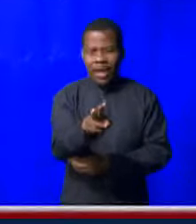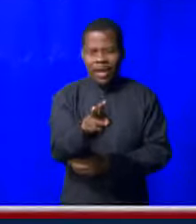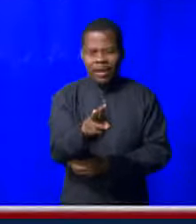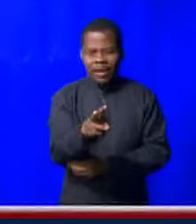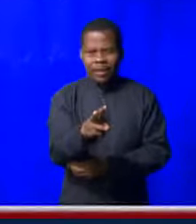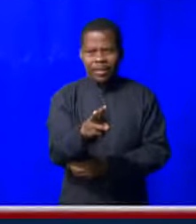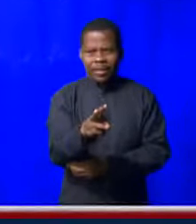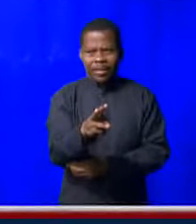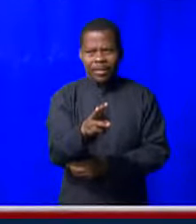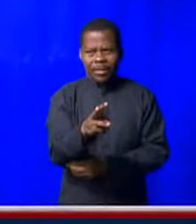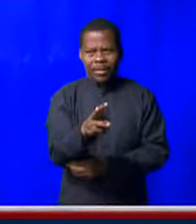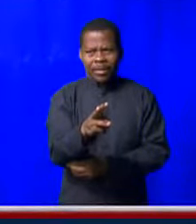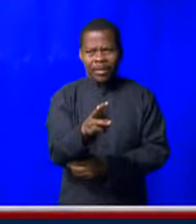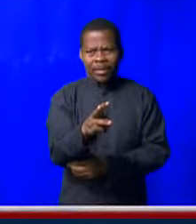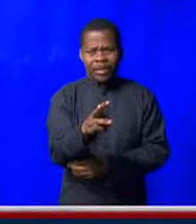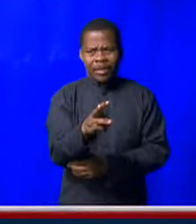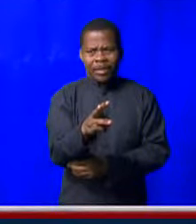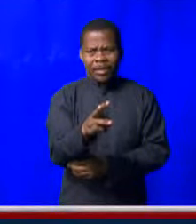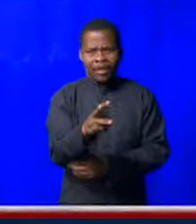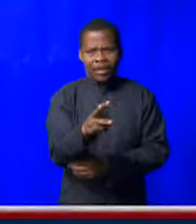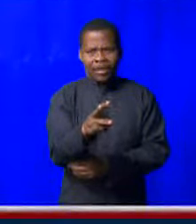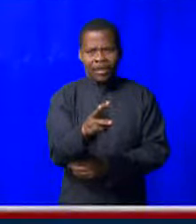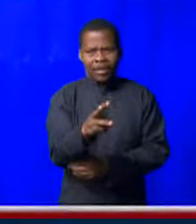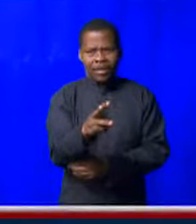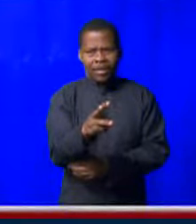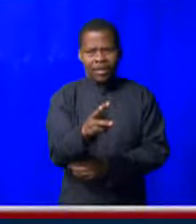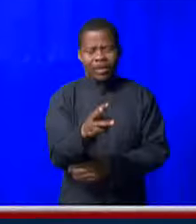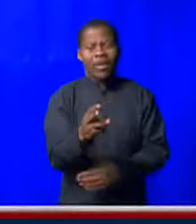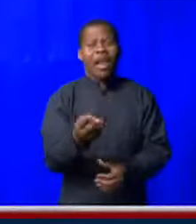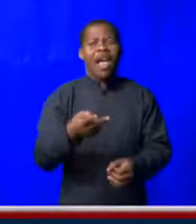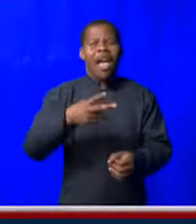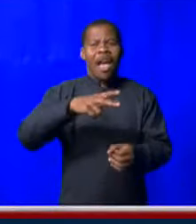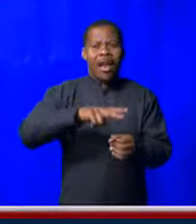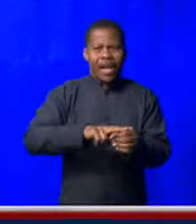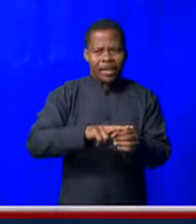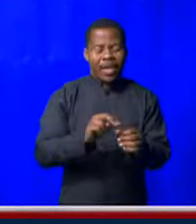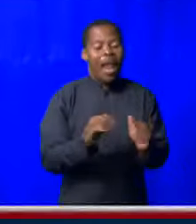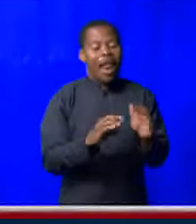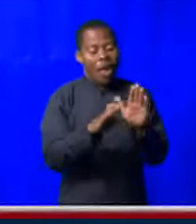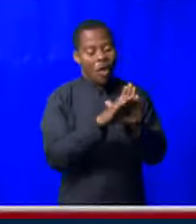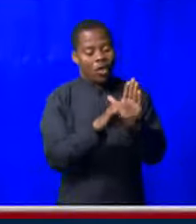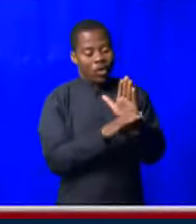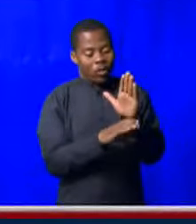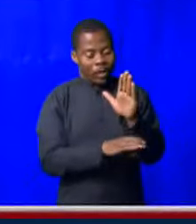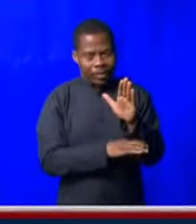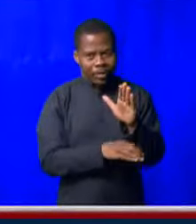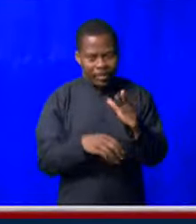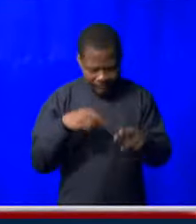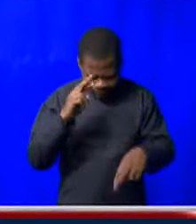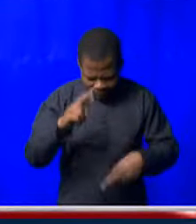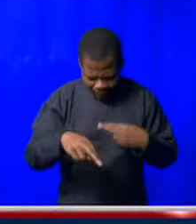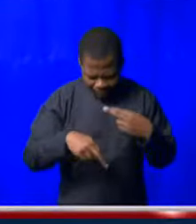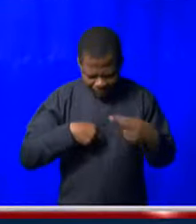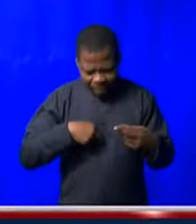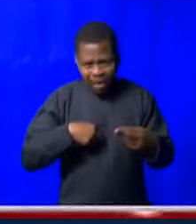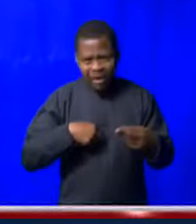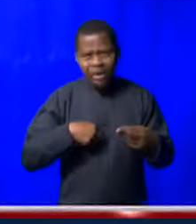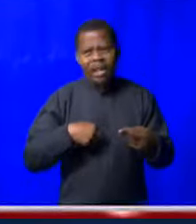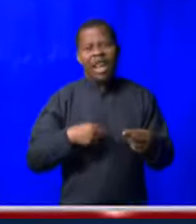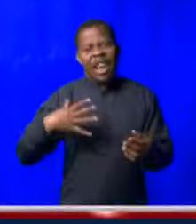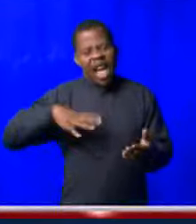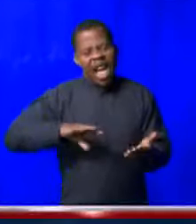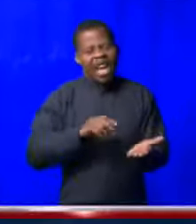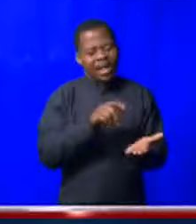observe, uphold, and maintain the Constitution and all other